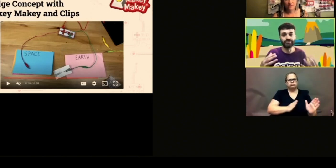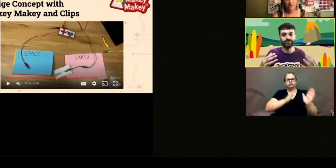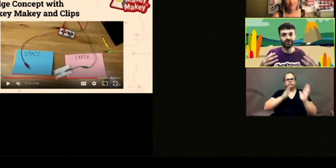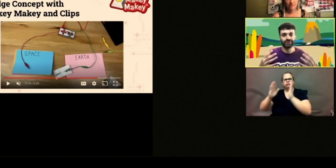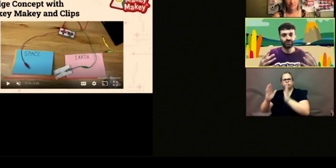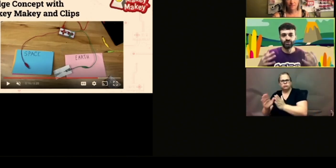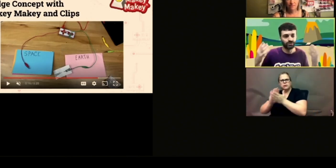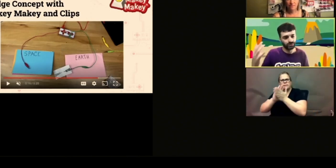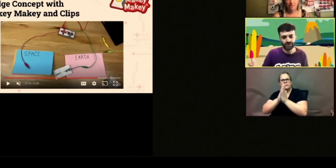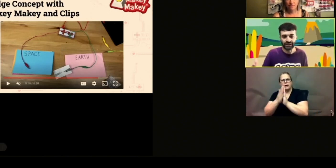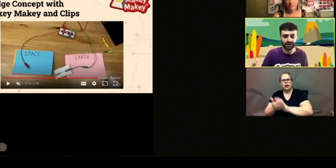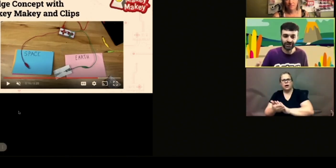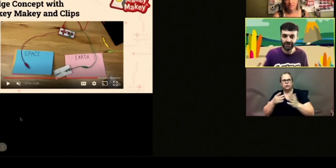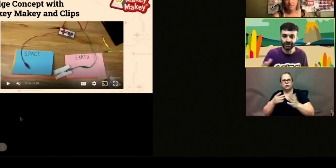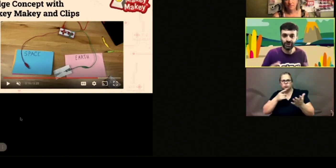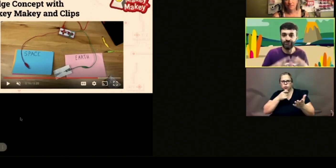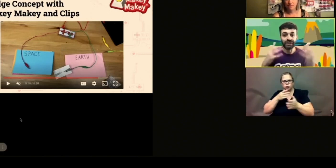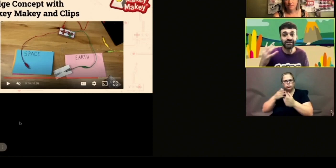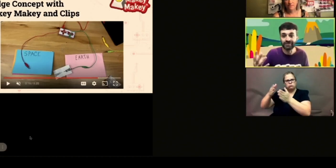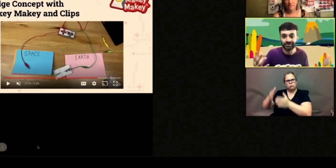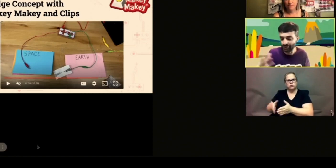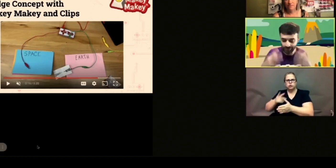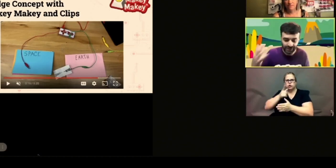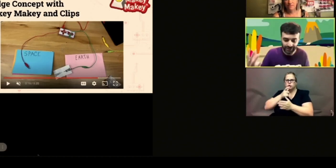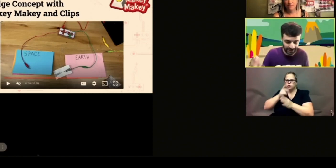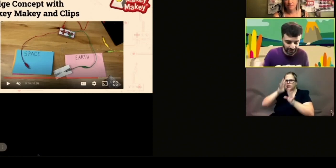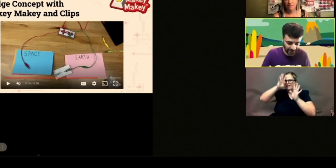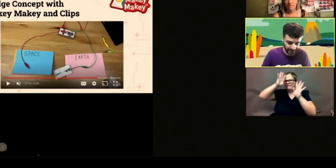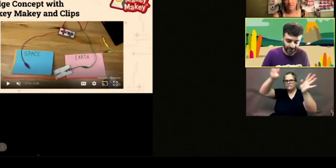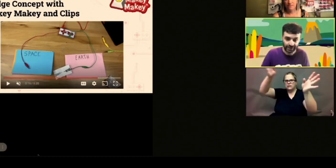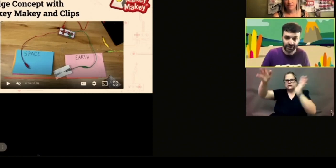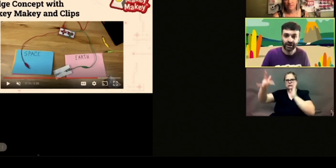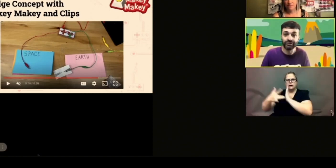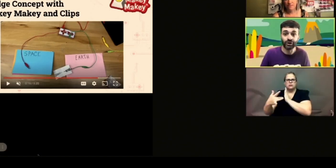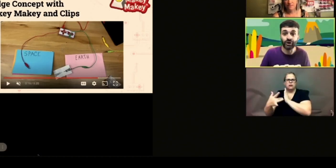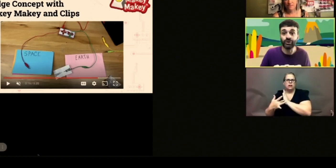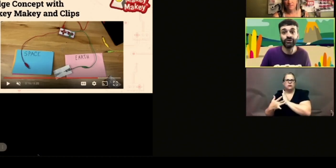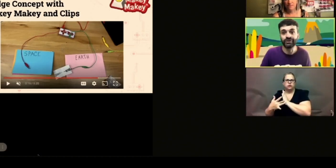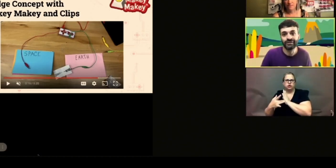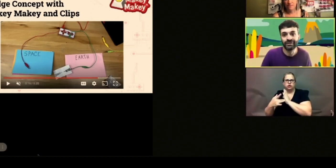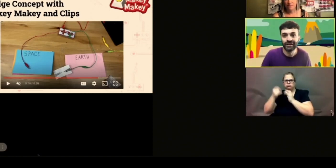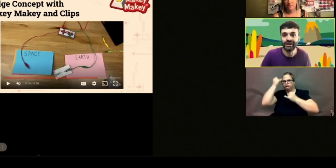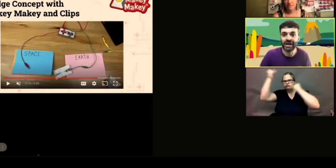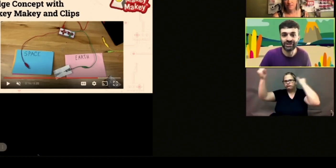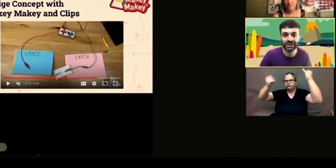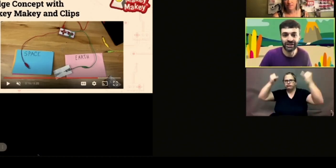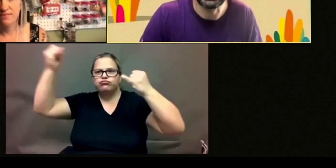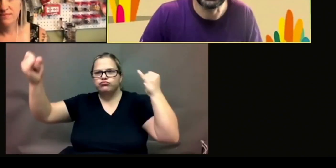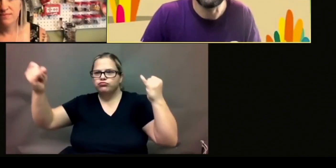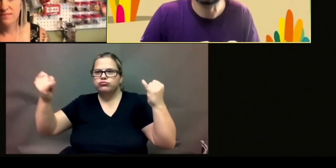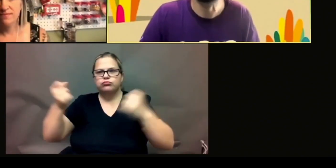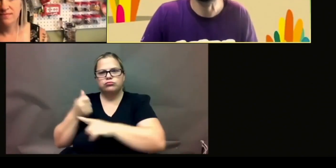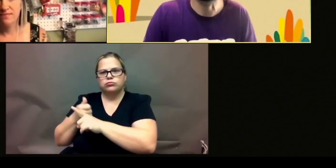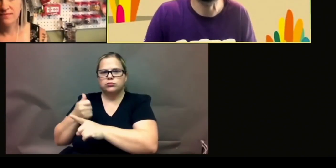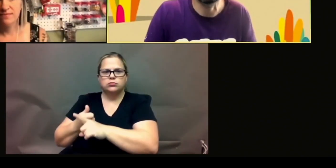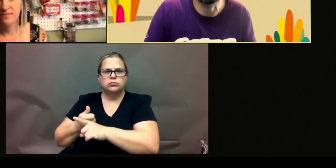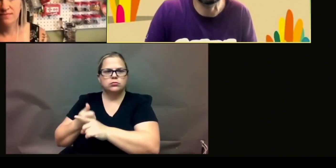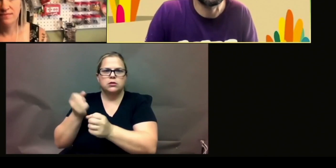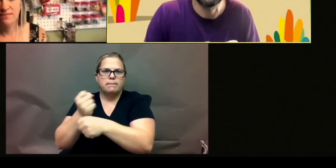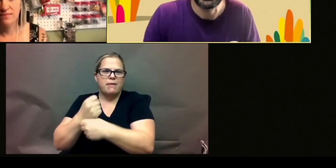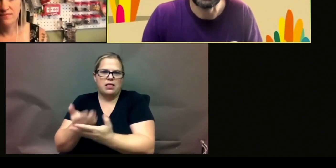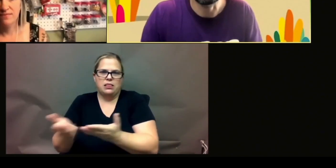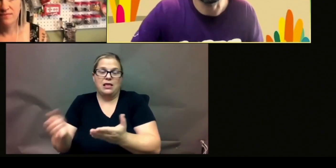own technology. You invent things of your own imagining, and that we think